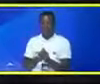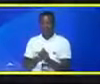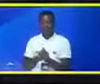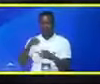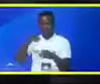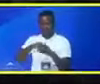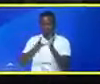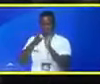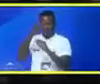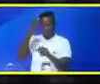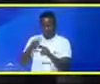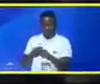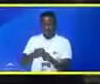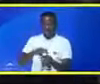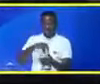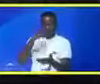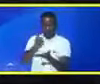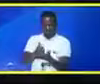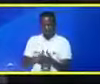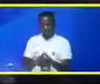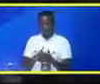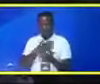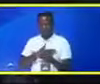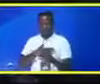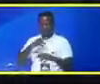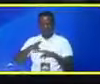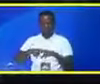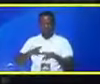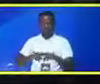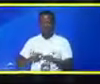In the name of Jesus Christ. Please be seated.